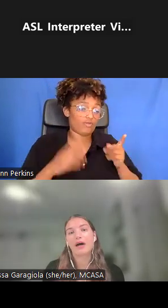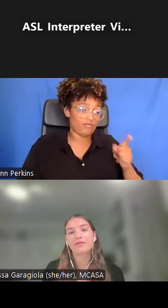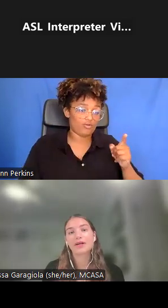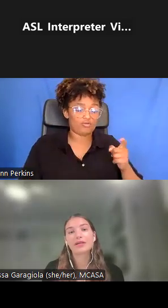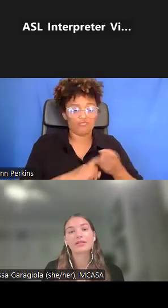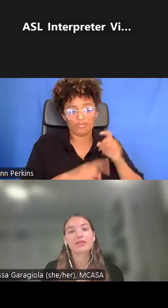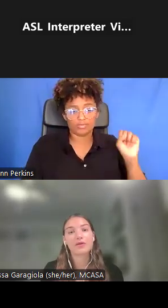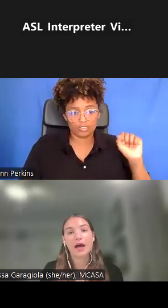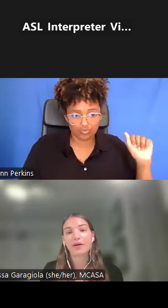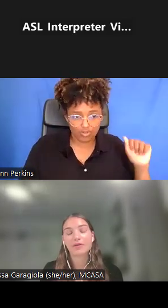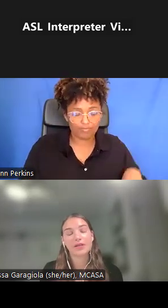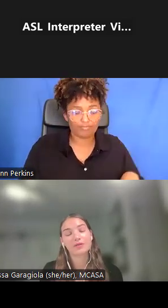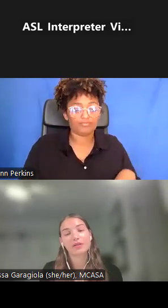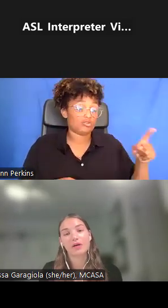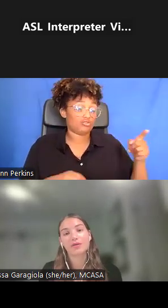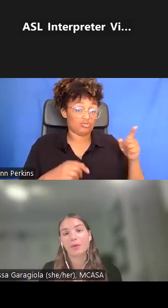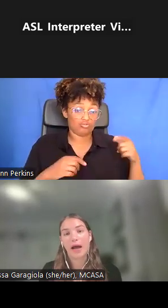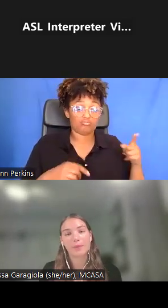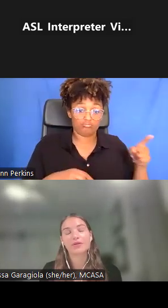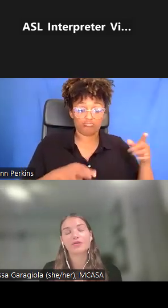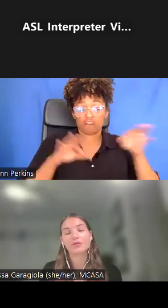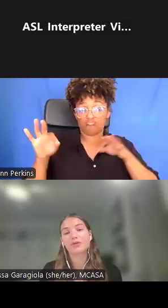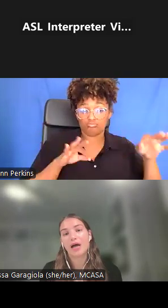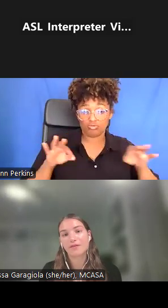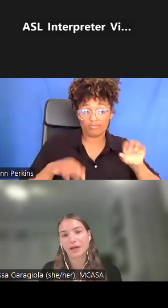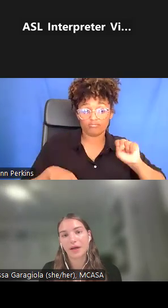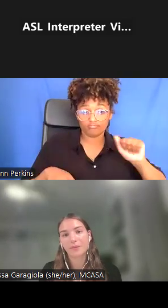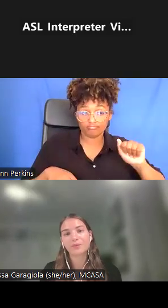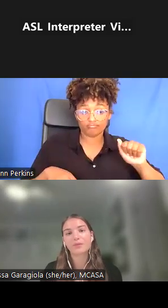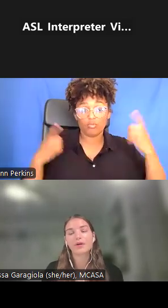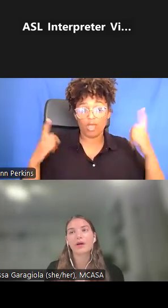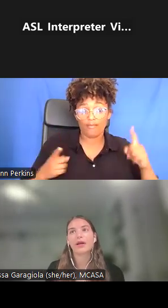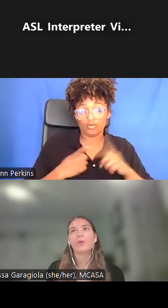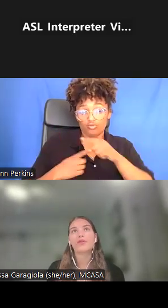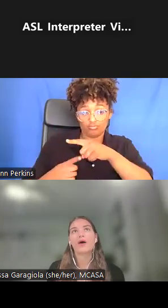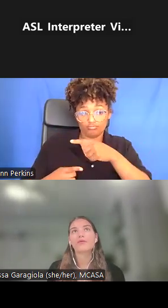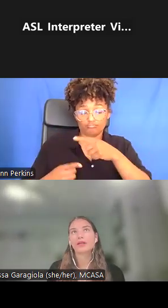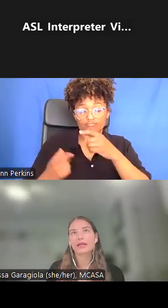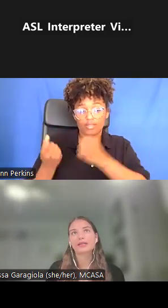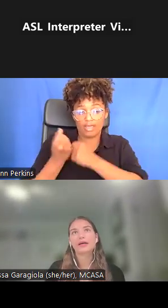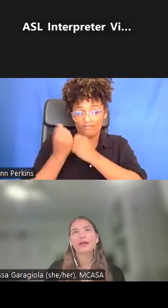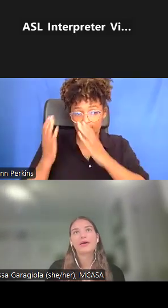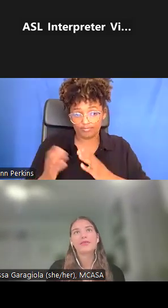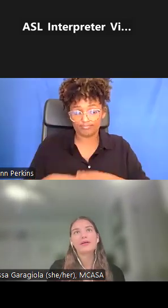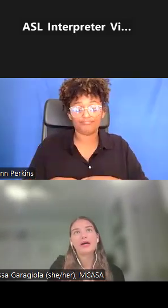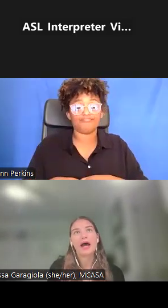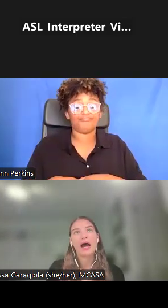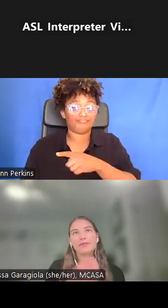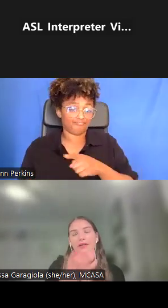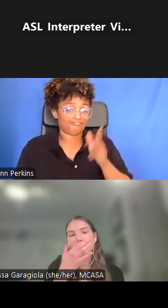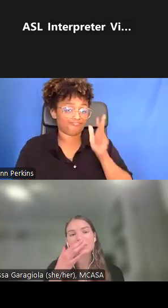and the survivor is describing their sexual assault and what happened to the advocate. Now, without realizing it,